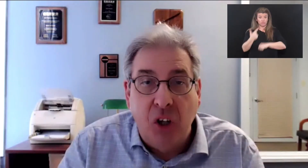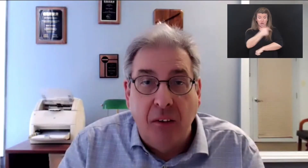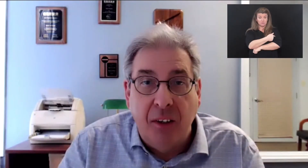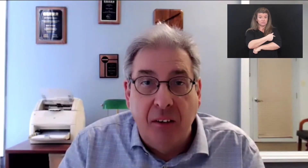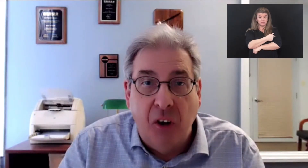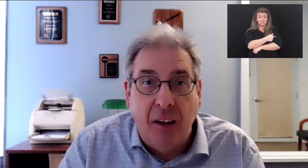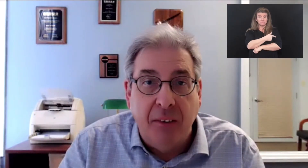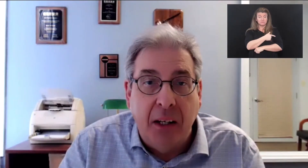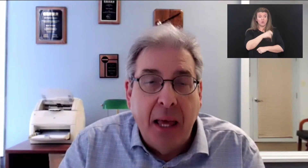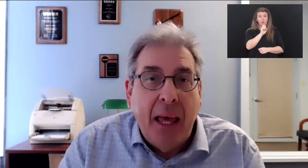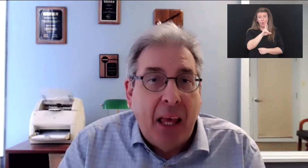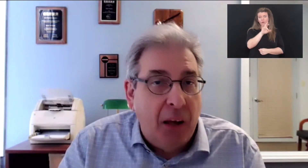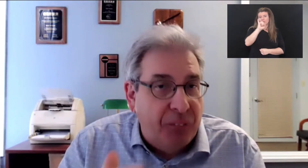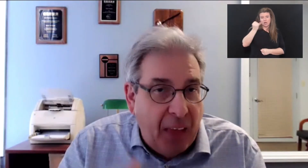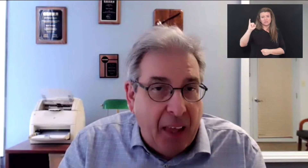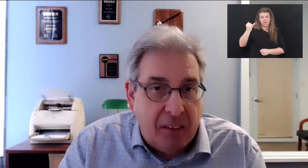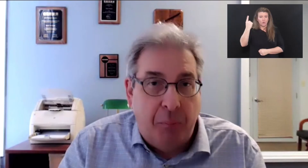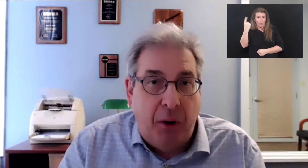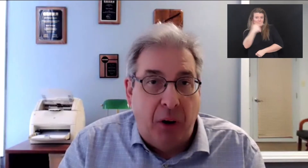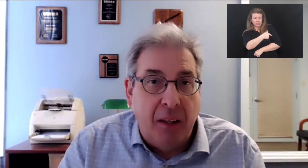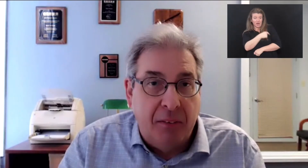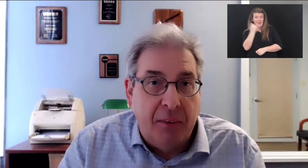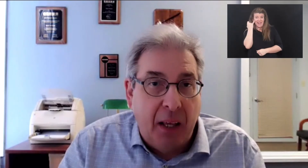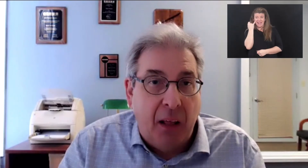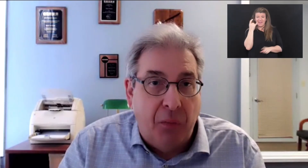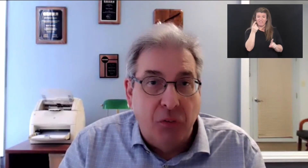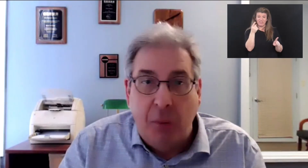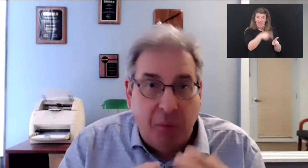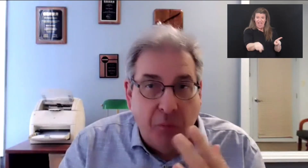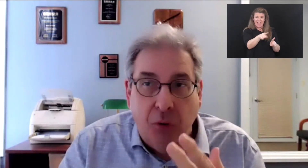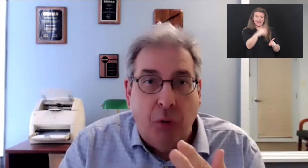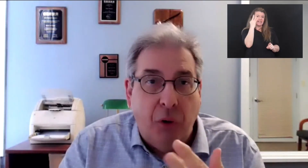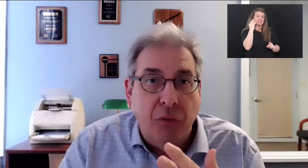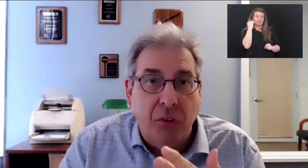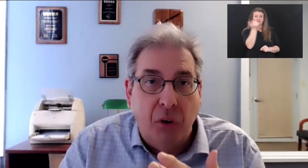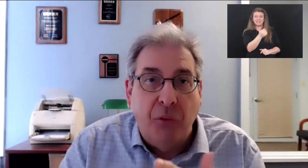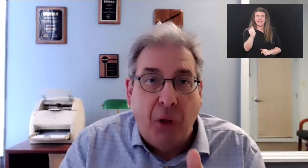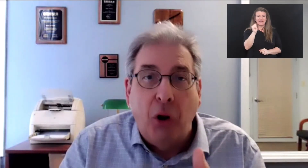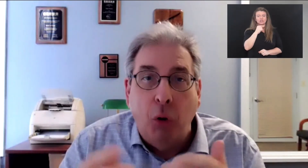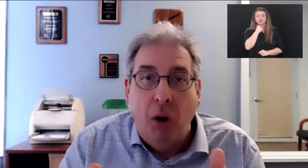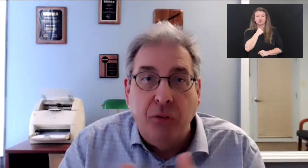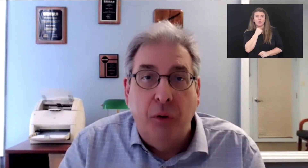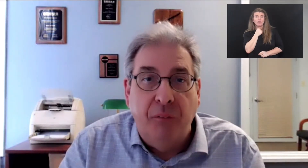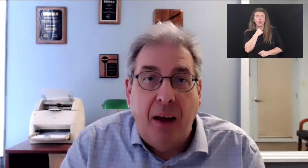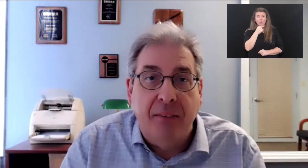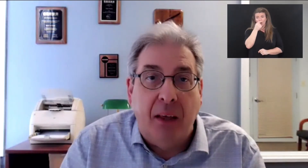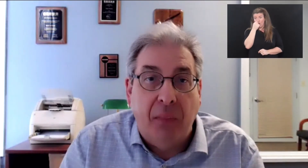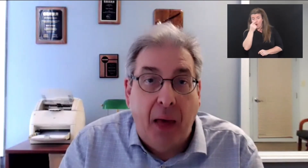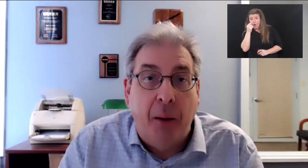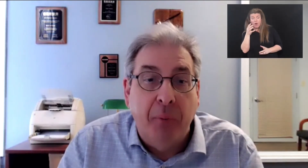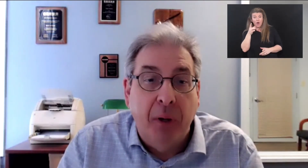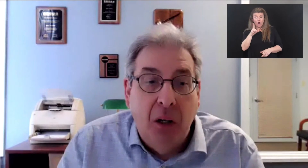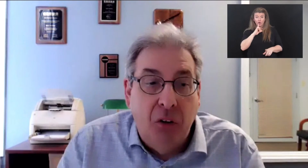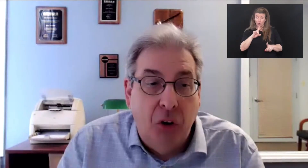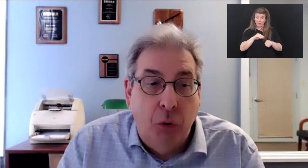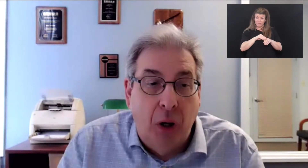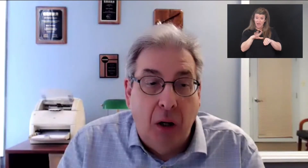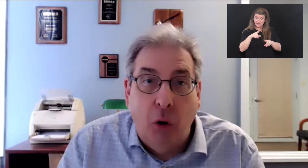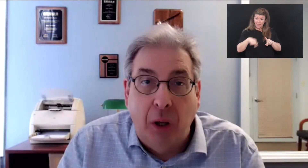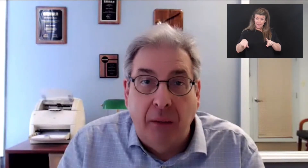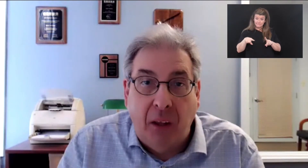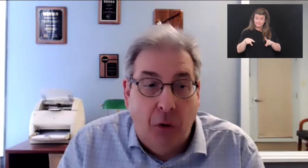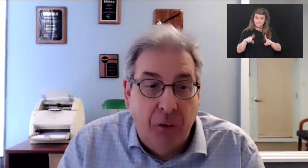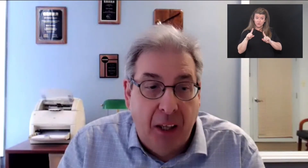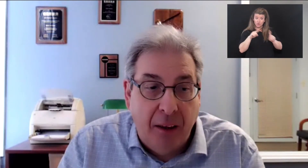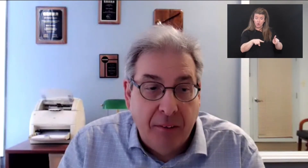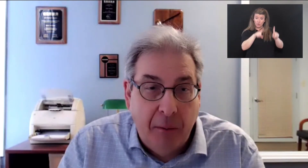the Johnson & Johnson, if they experience any of those symptoms, sore throats and so forth, are you also advising them to